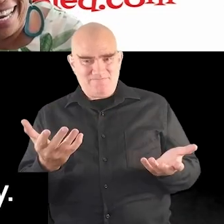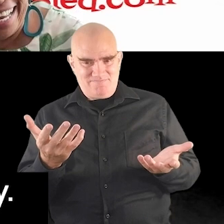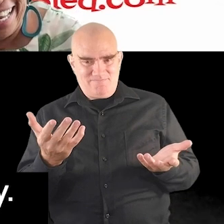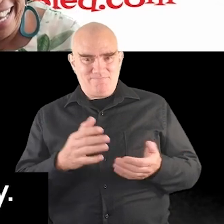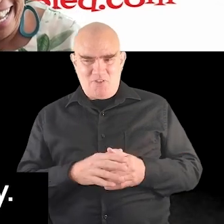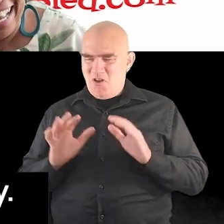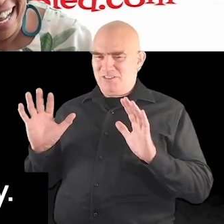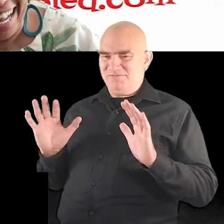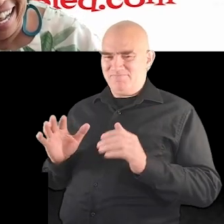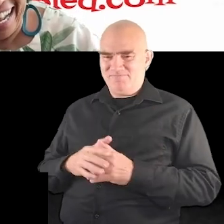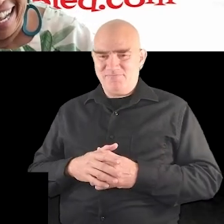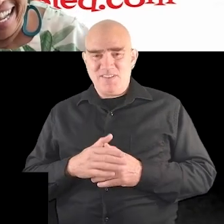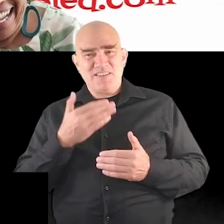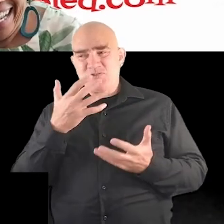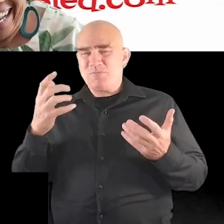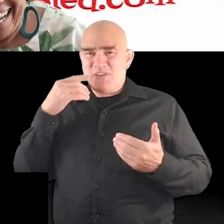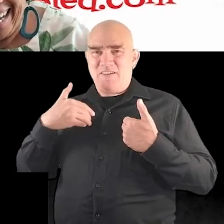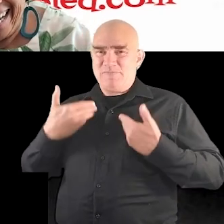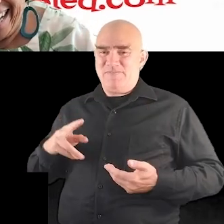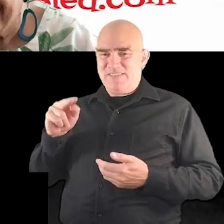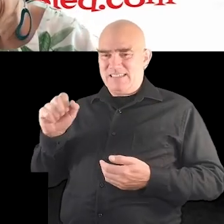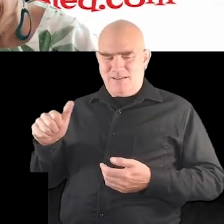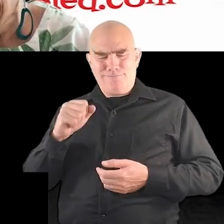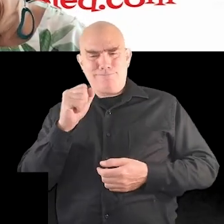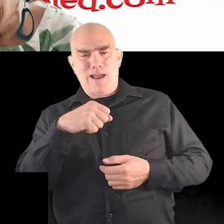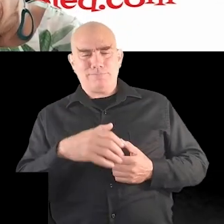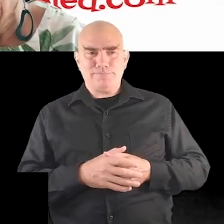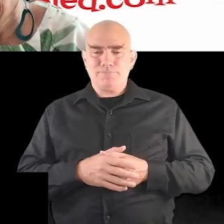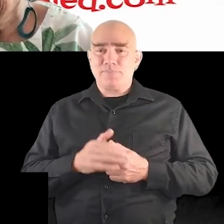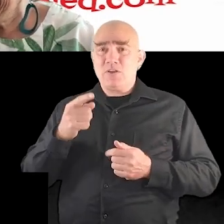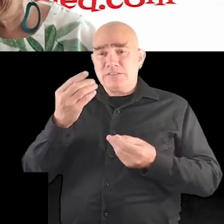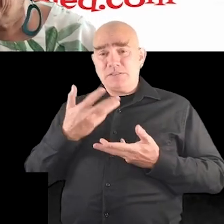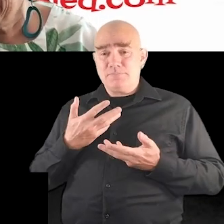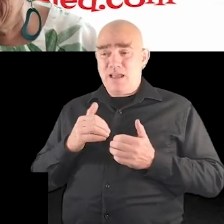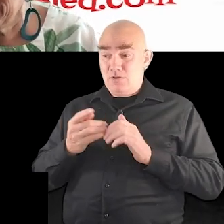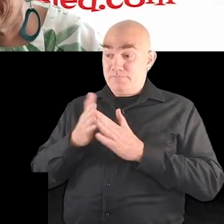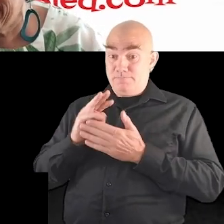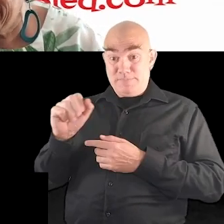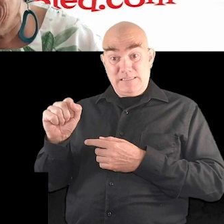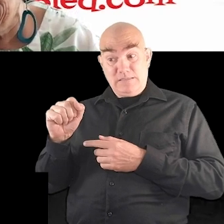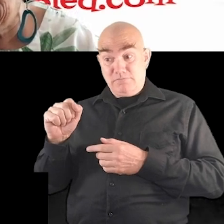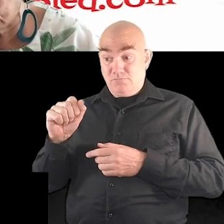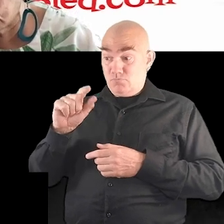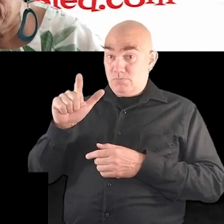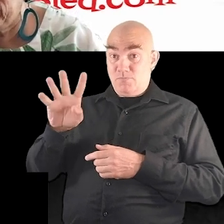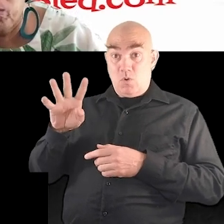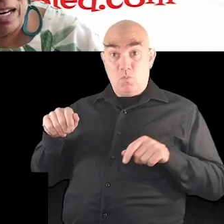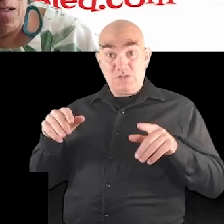talking today. Awesome. Thank you so much for having me, Vanessa. Yeah. Can you tell me how you became